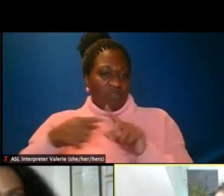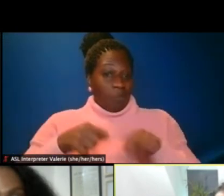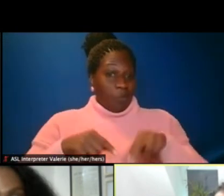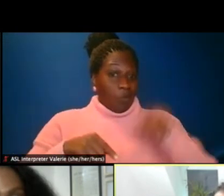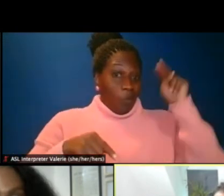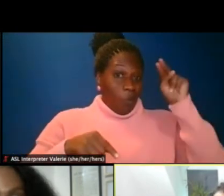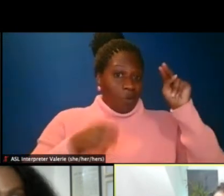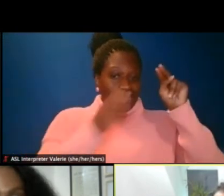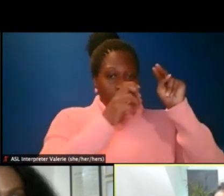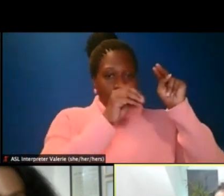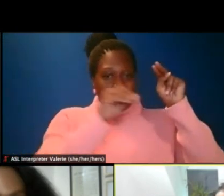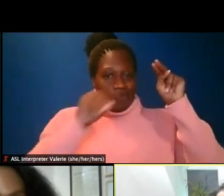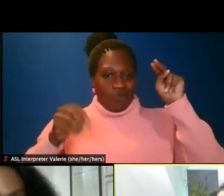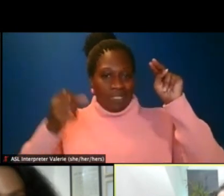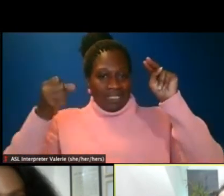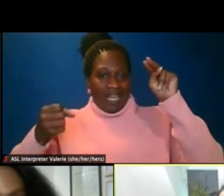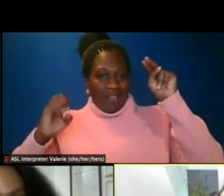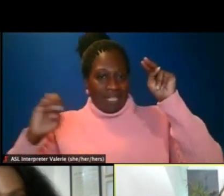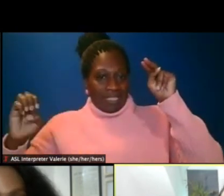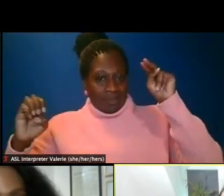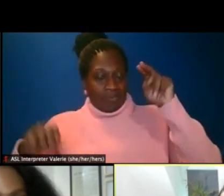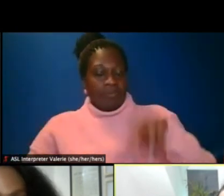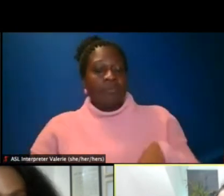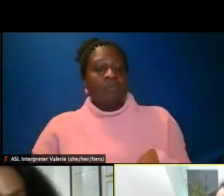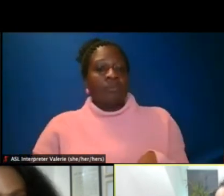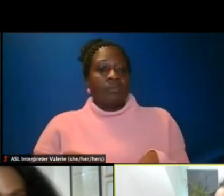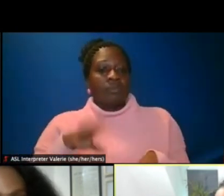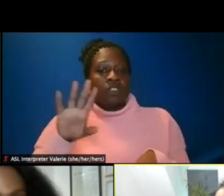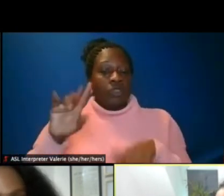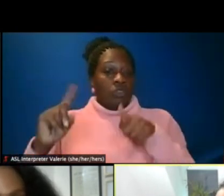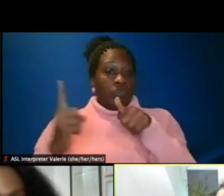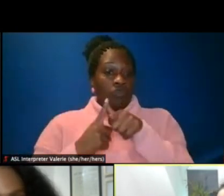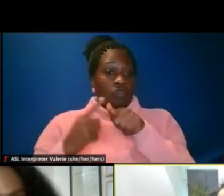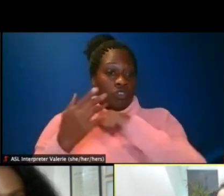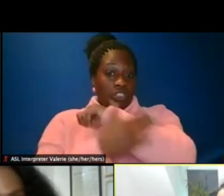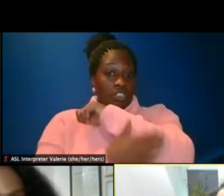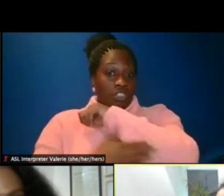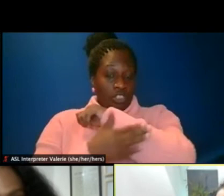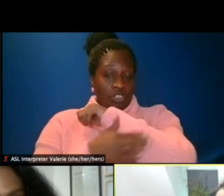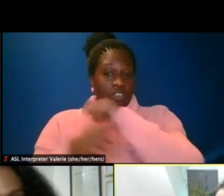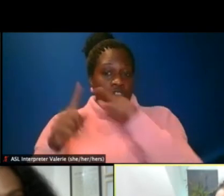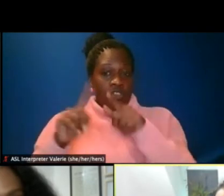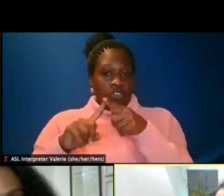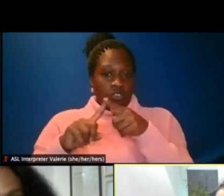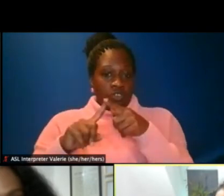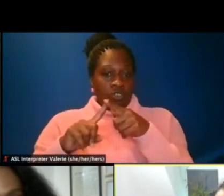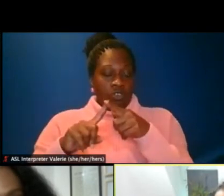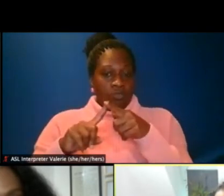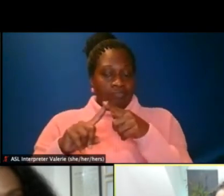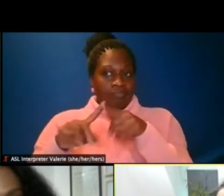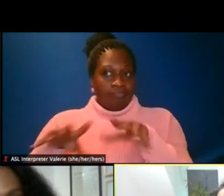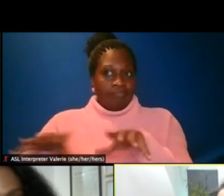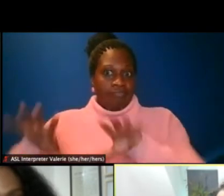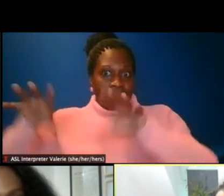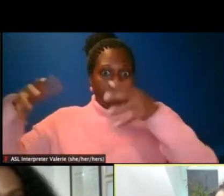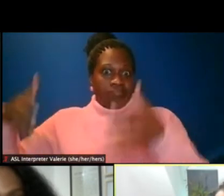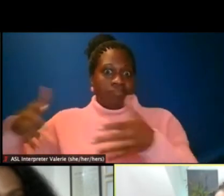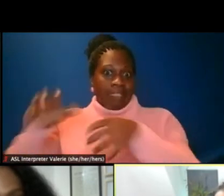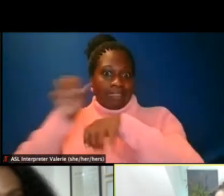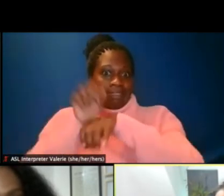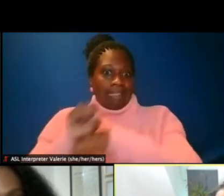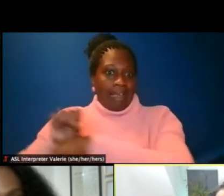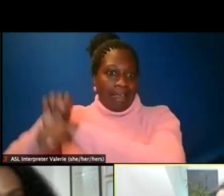southeast. And Brazil was the first country to receive en masse slaves, and that had